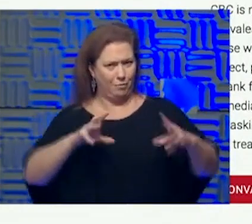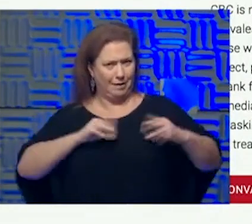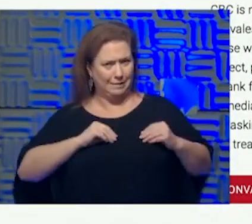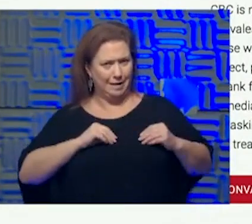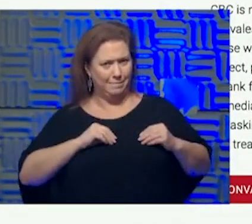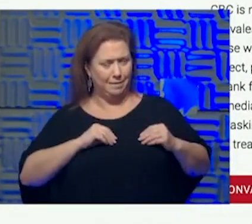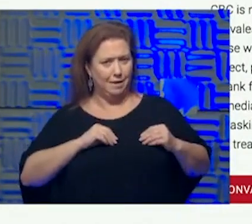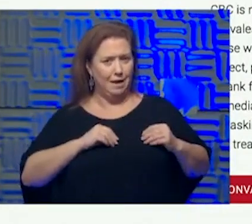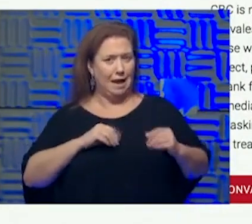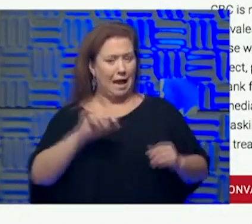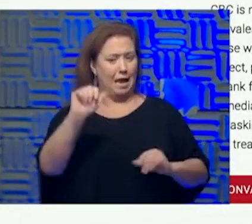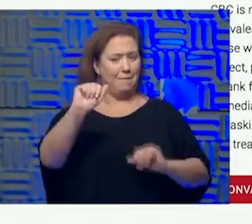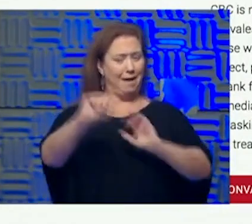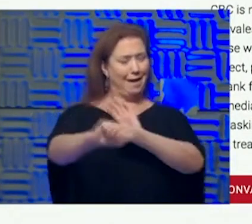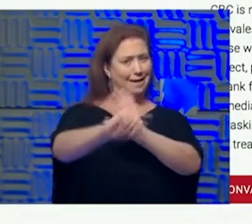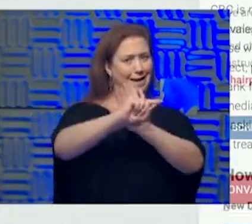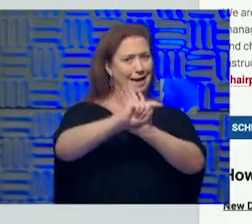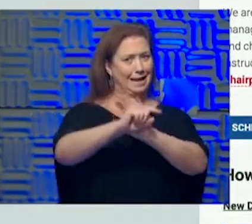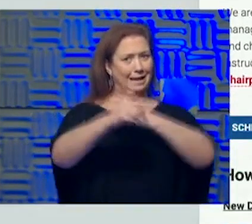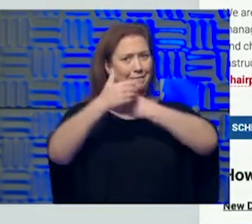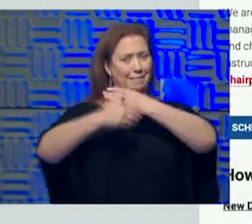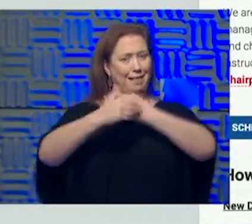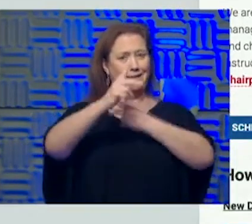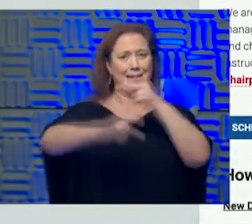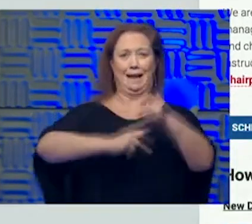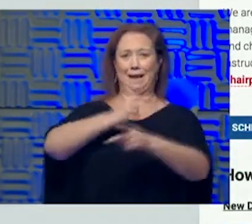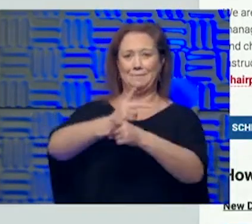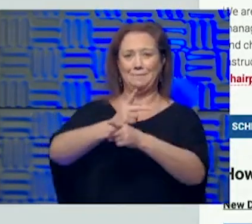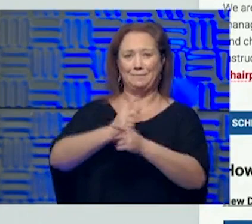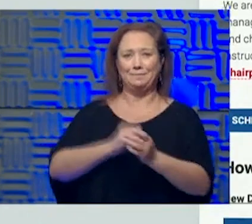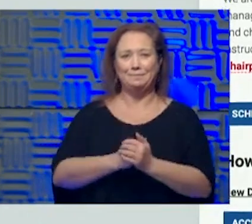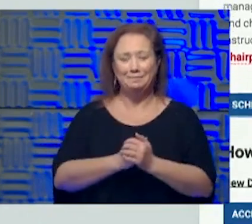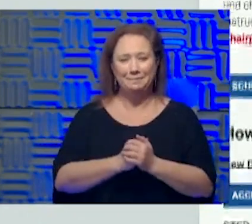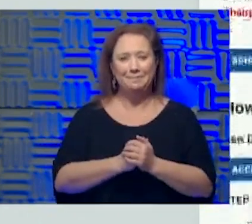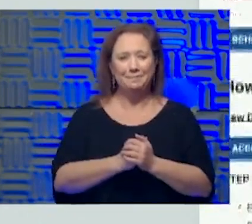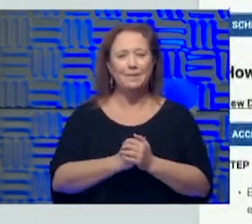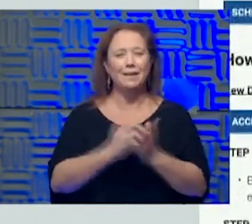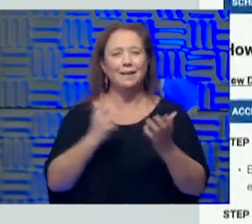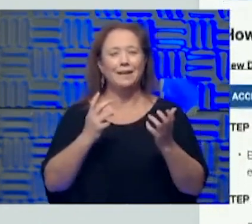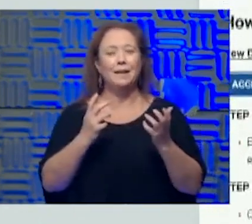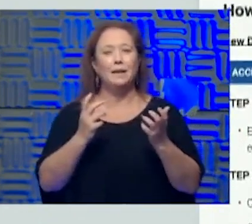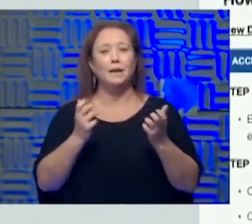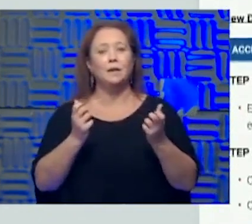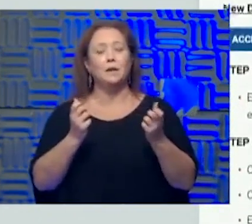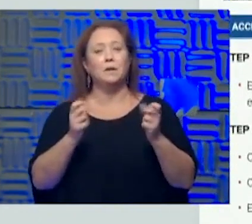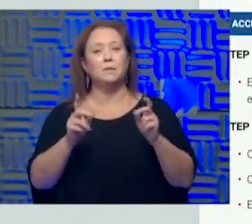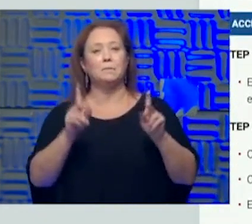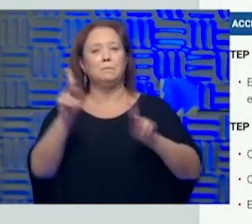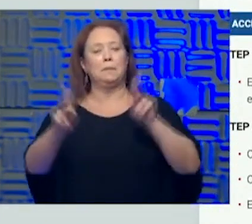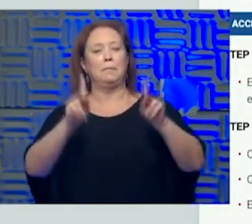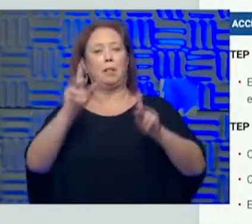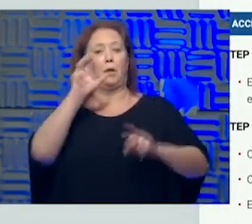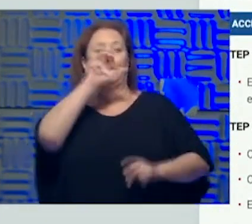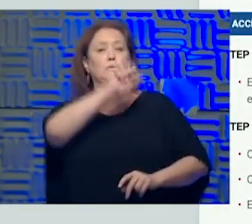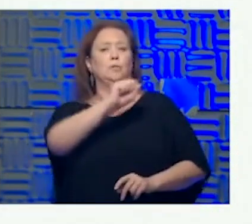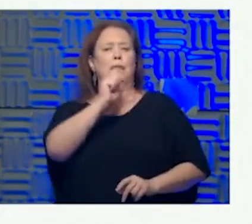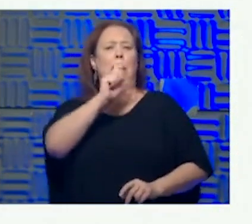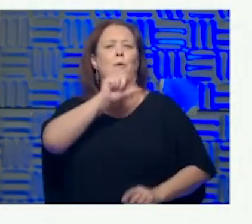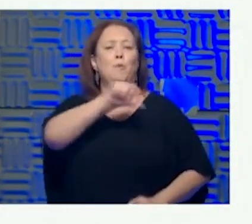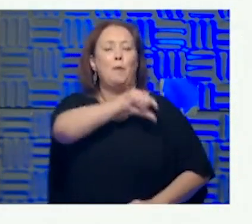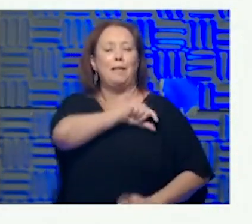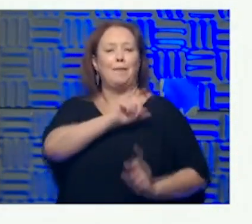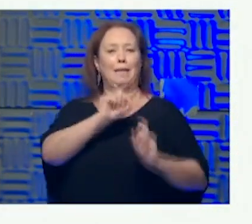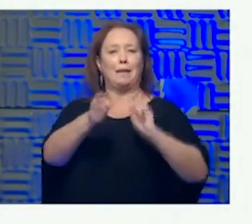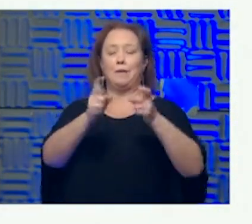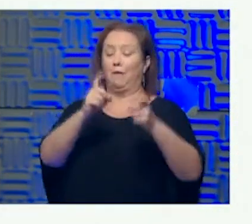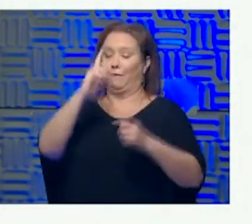Absolutely, we will. Yeah, again, a lot of people can assume that they are not eligible to donate blood